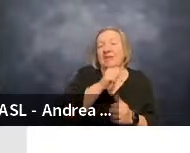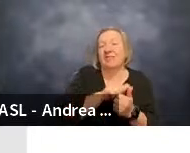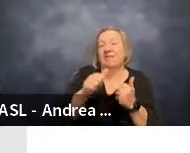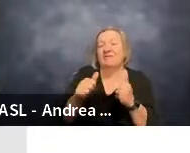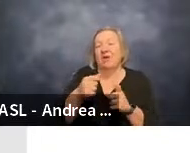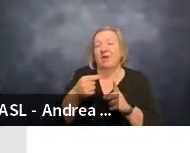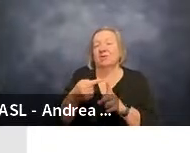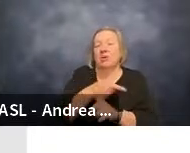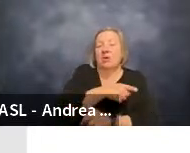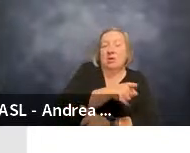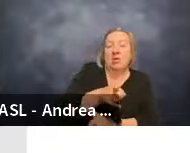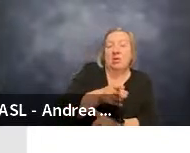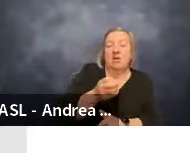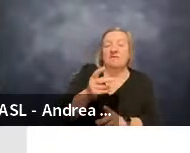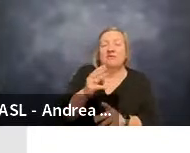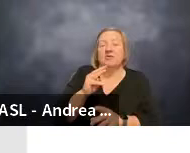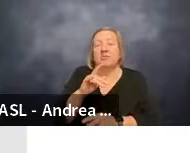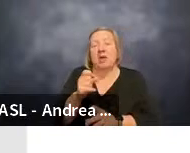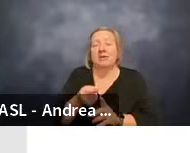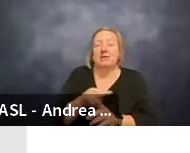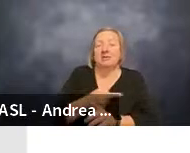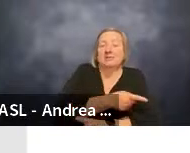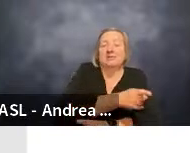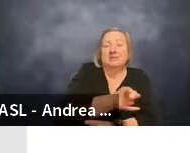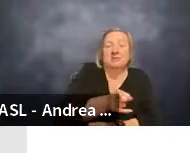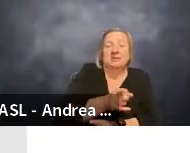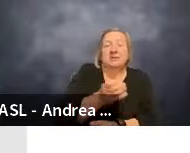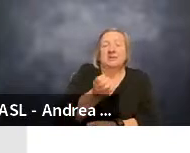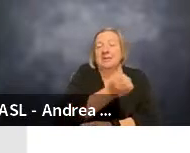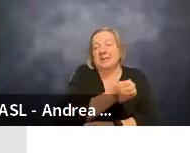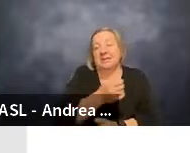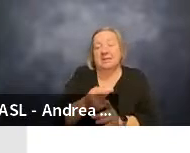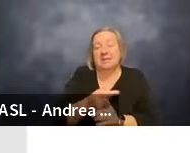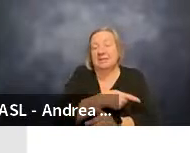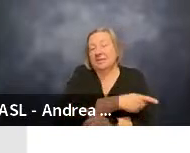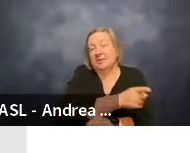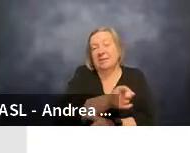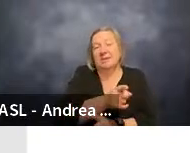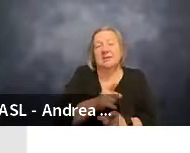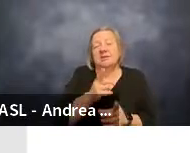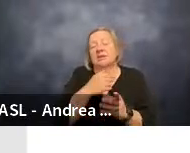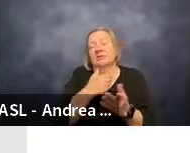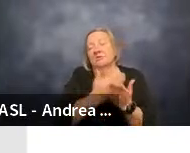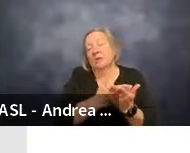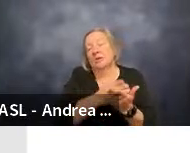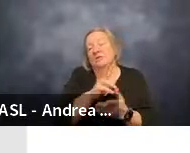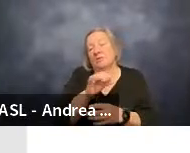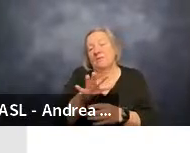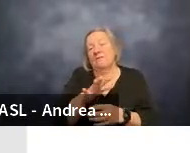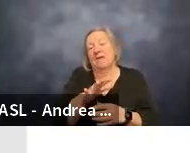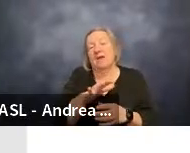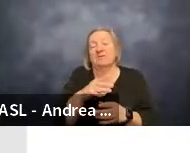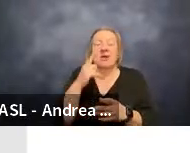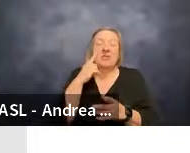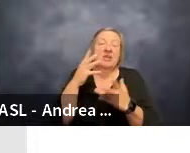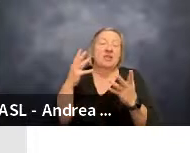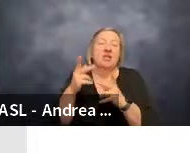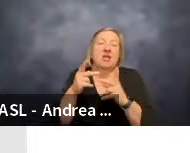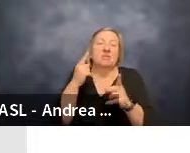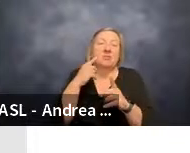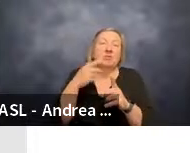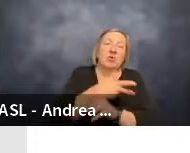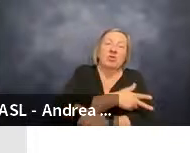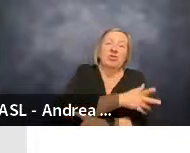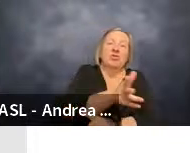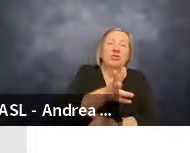go a couple miles to the east, to get to 205 to take it. So I think a lot of people would go